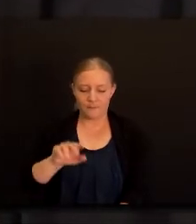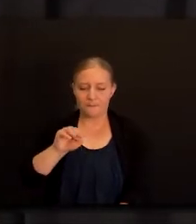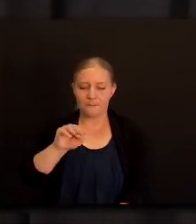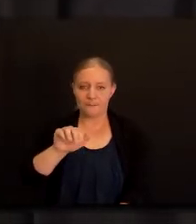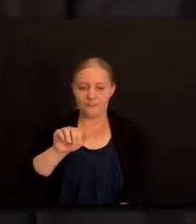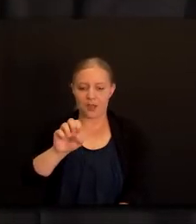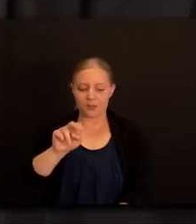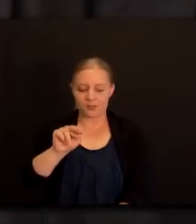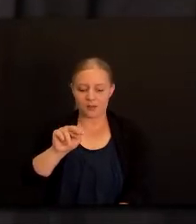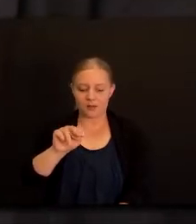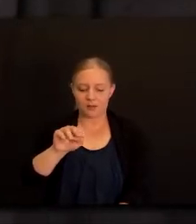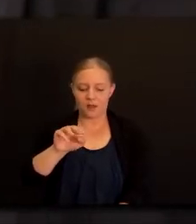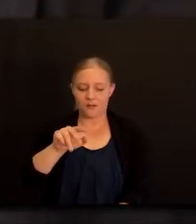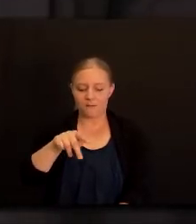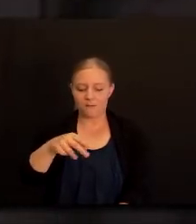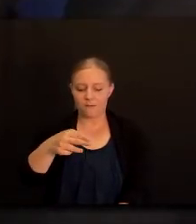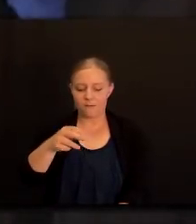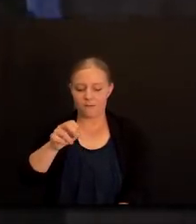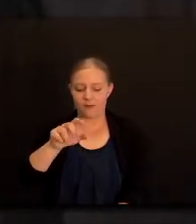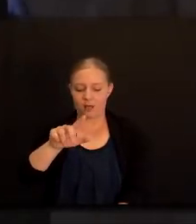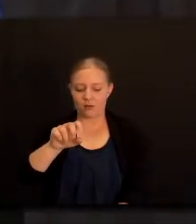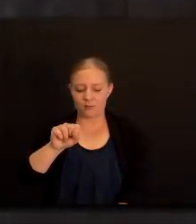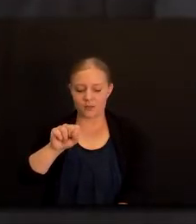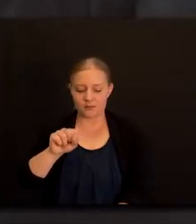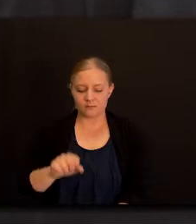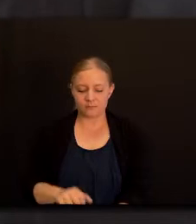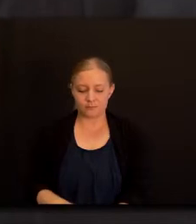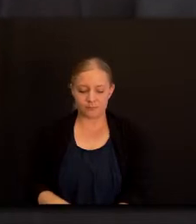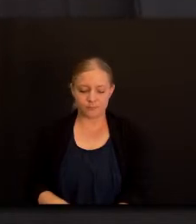Mason Michael Phelps.